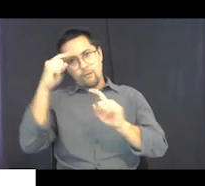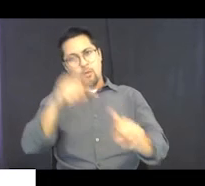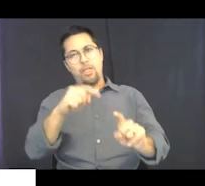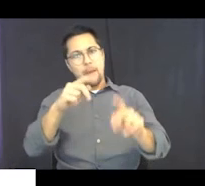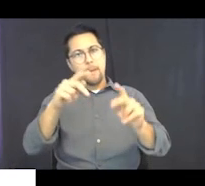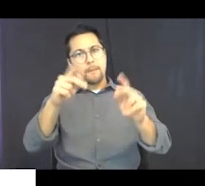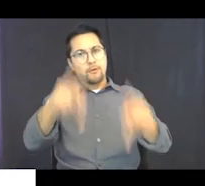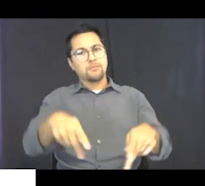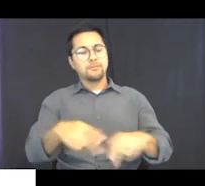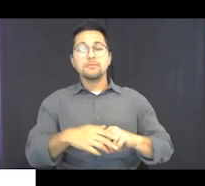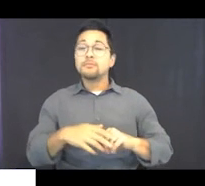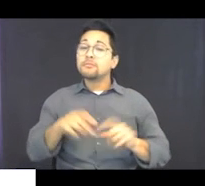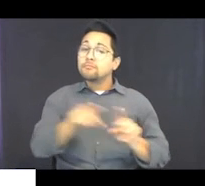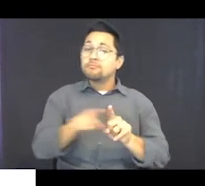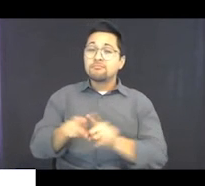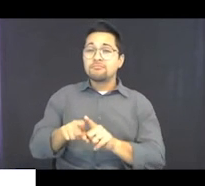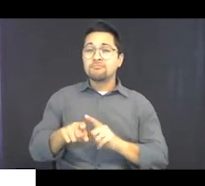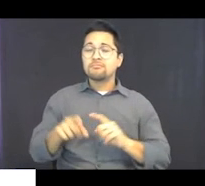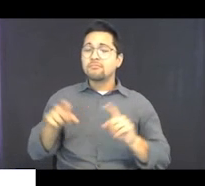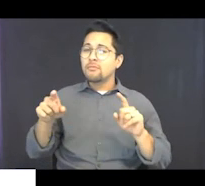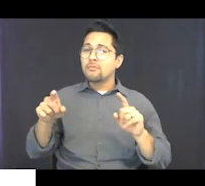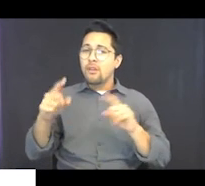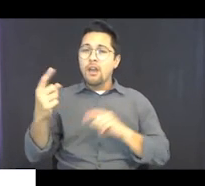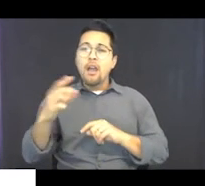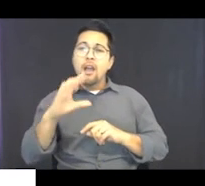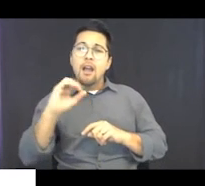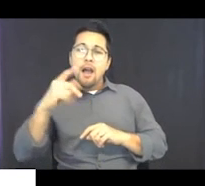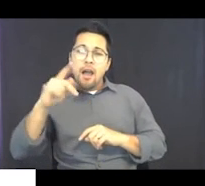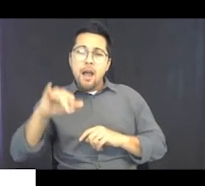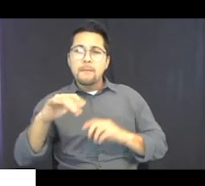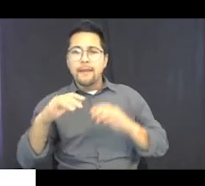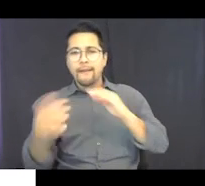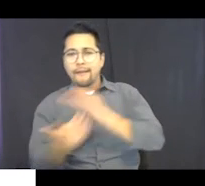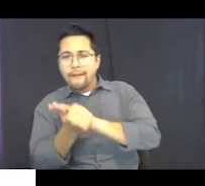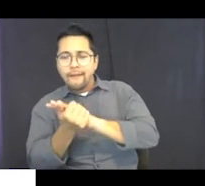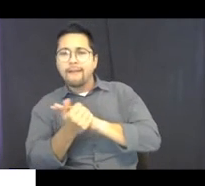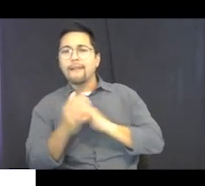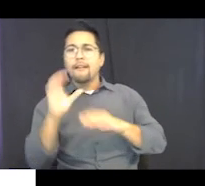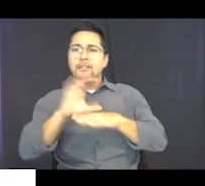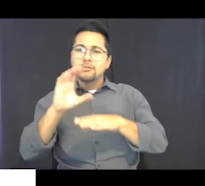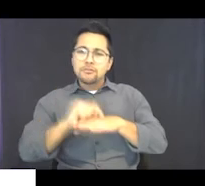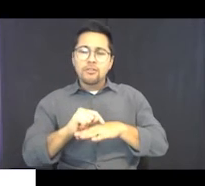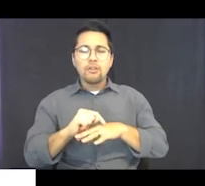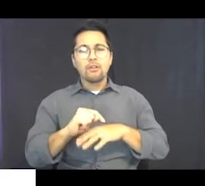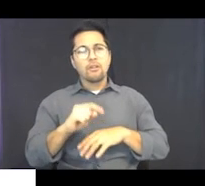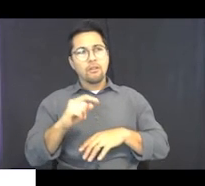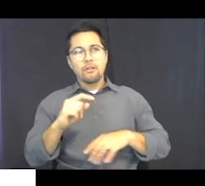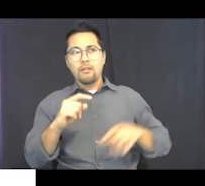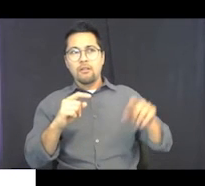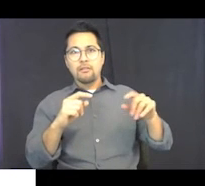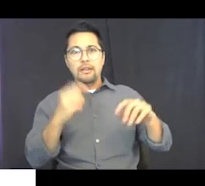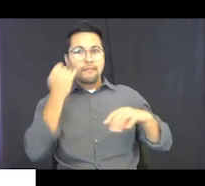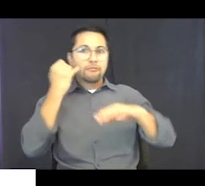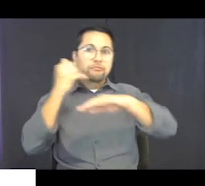Likewise, always copy your consultant when sending emails to CDC Plus for their awareness.